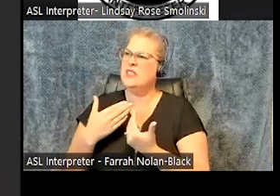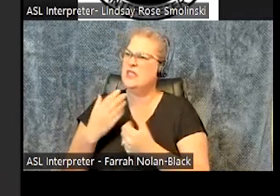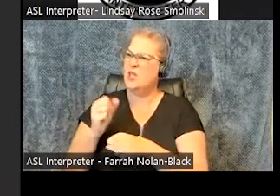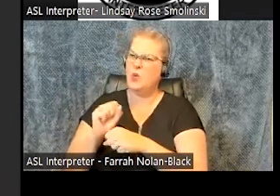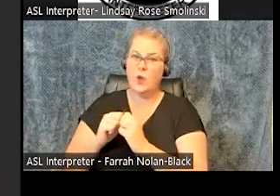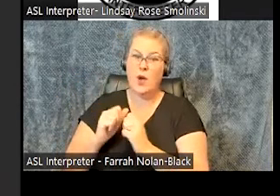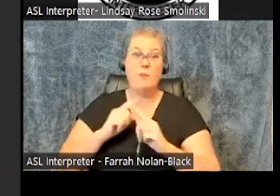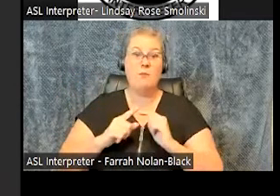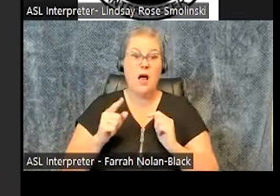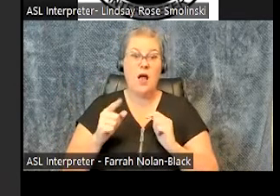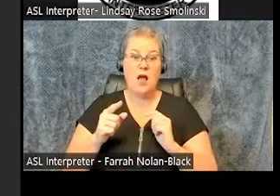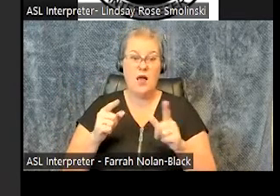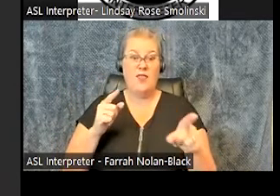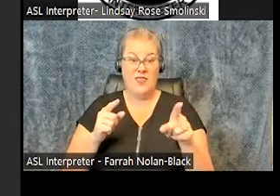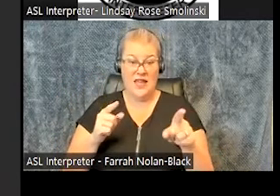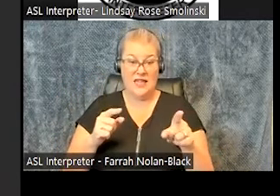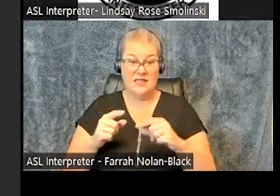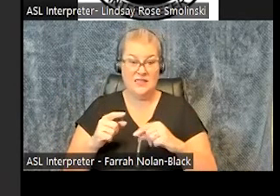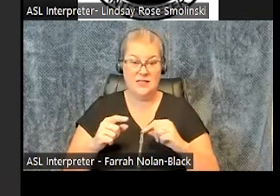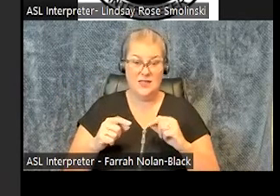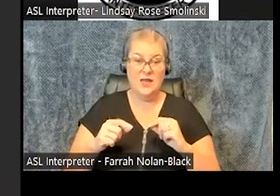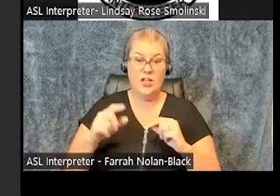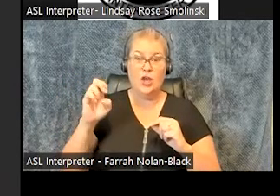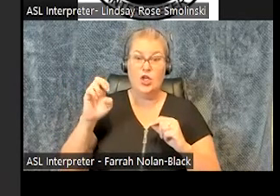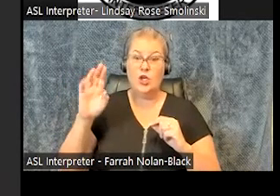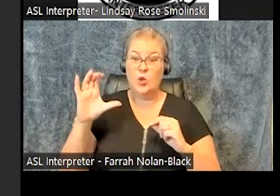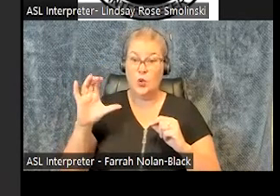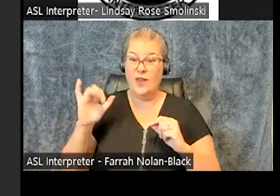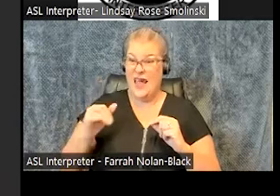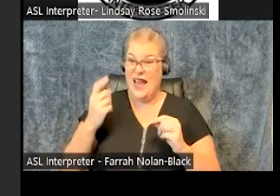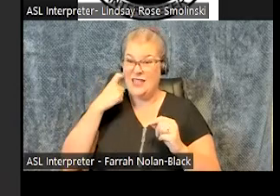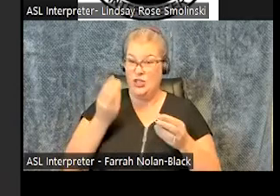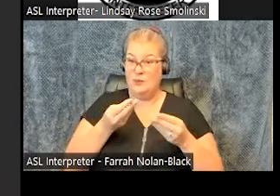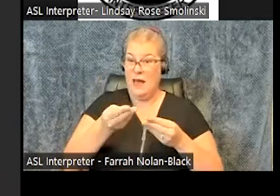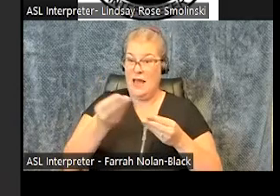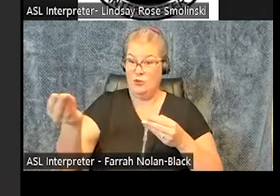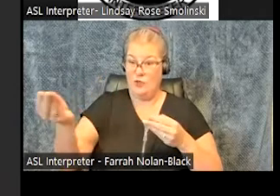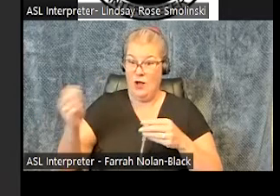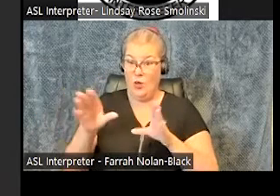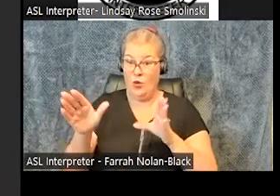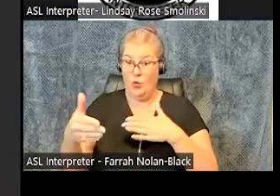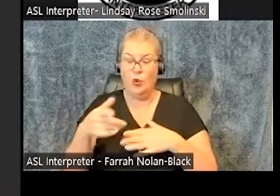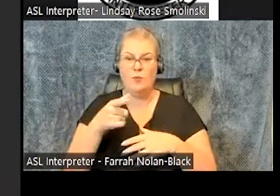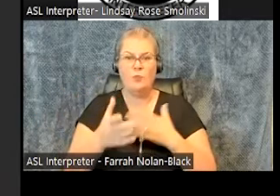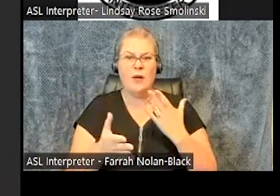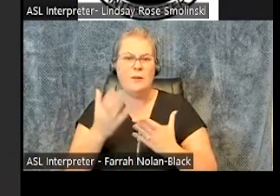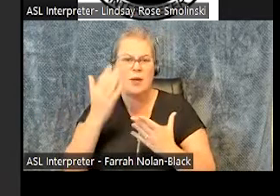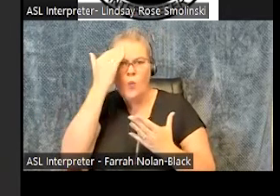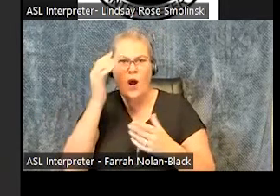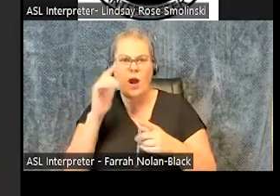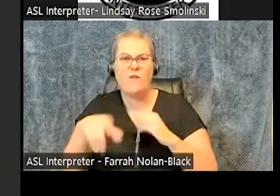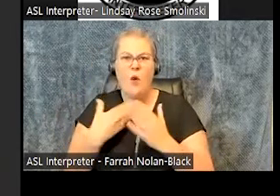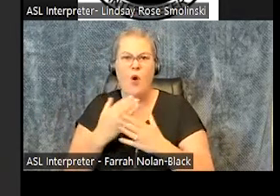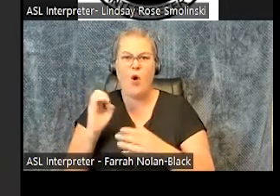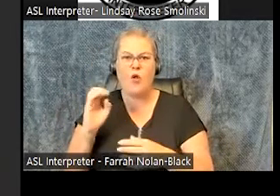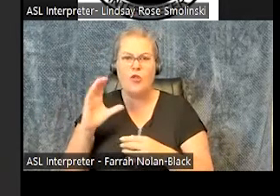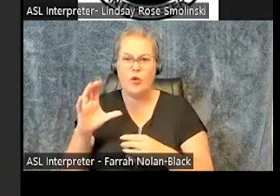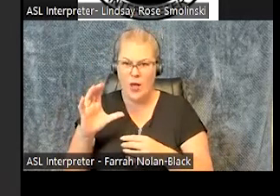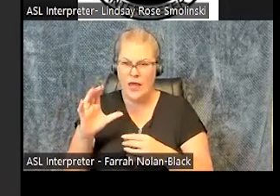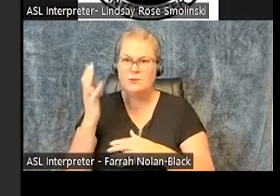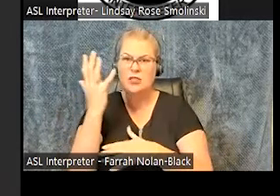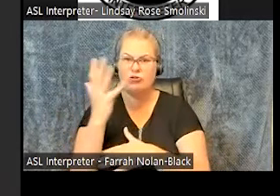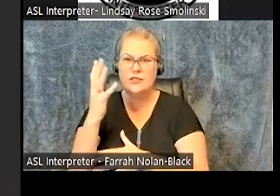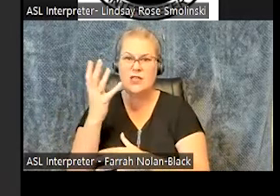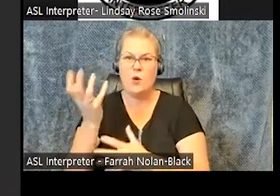of blue gum eucalyptus you see going around the room, y'all may have been aware of all the eucalyptus trees that were removed from